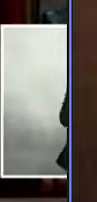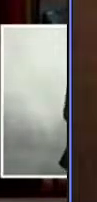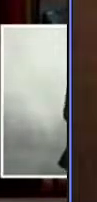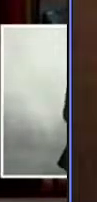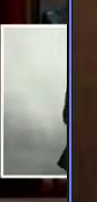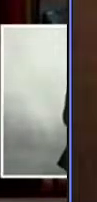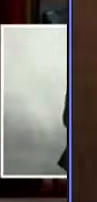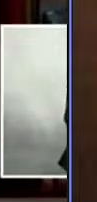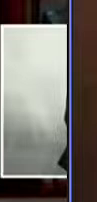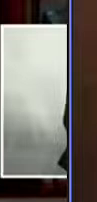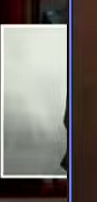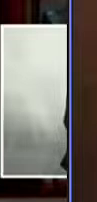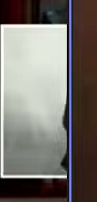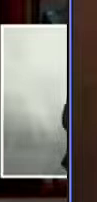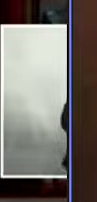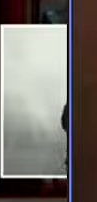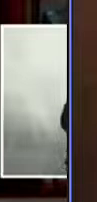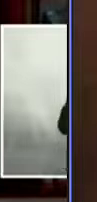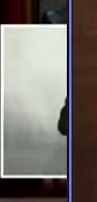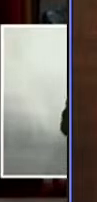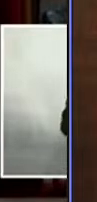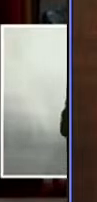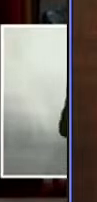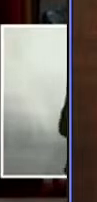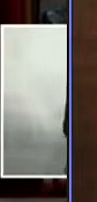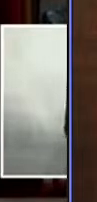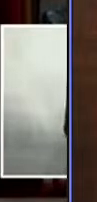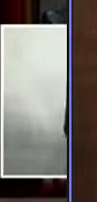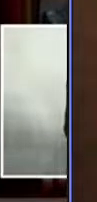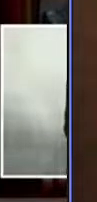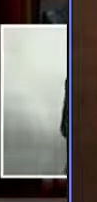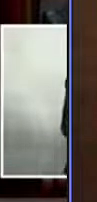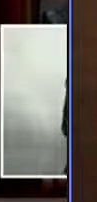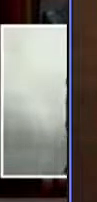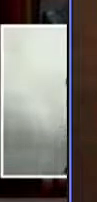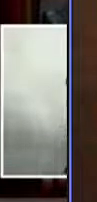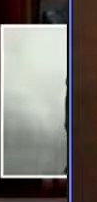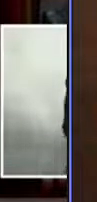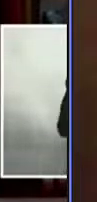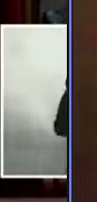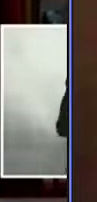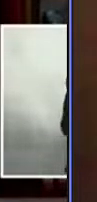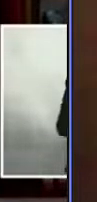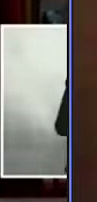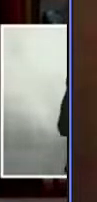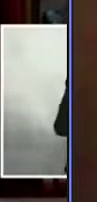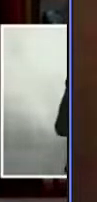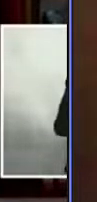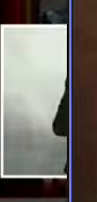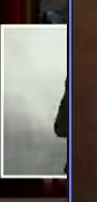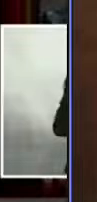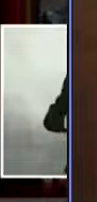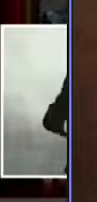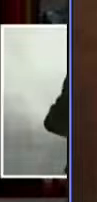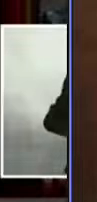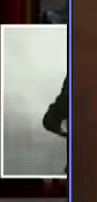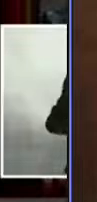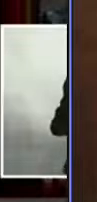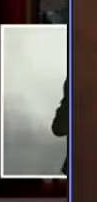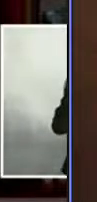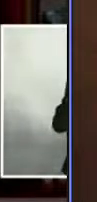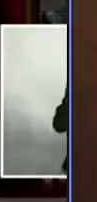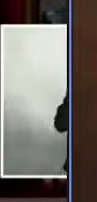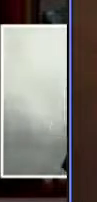the department. Chairperson, some of the indicators in the program too were initially not planned for the quarter. However, due to solid partnerships